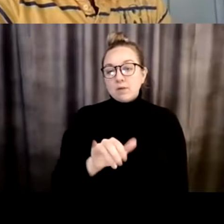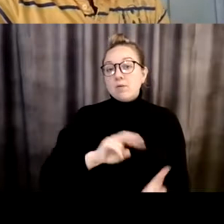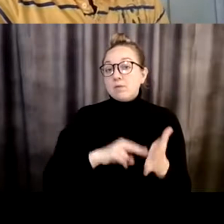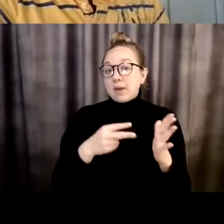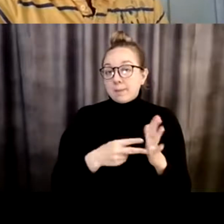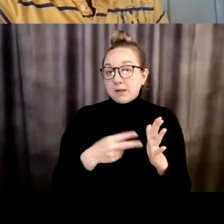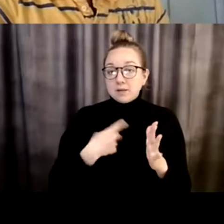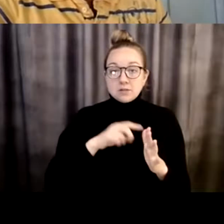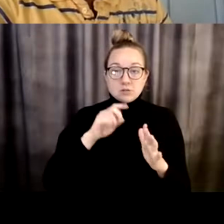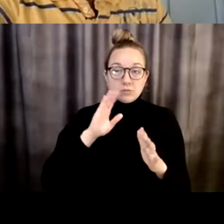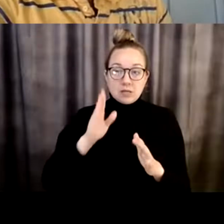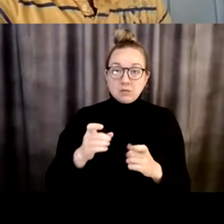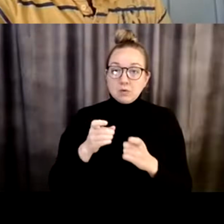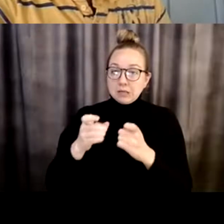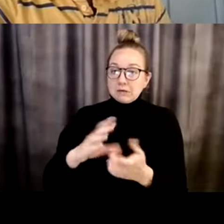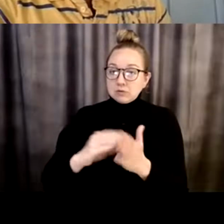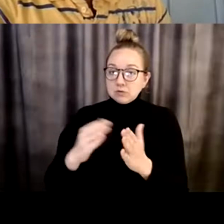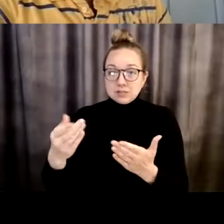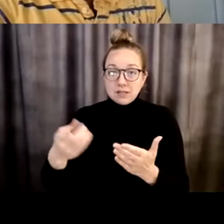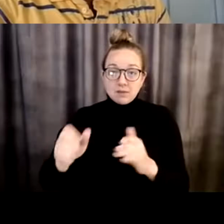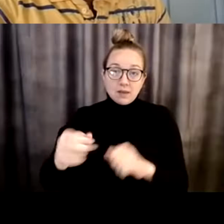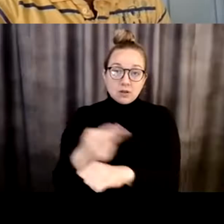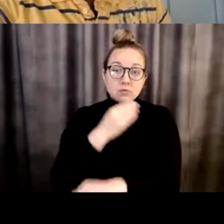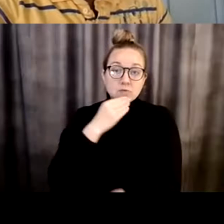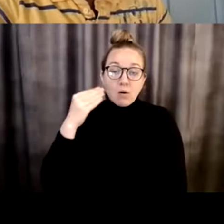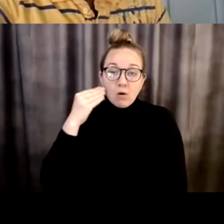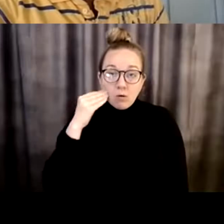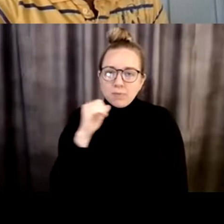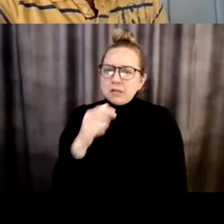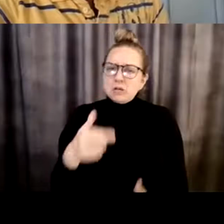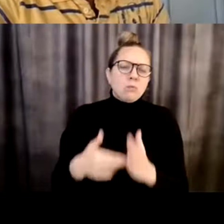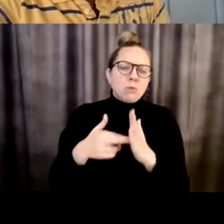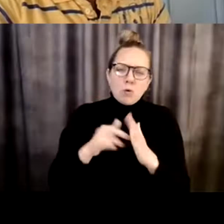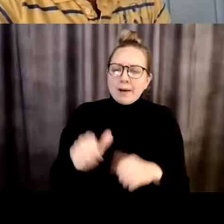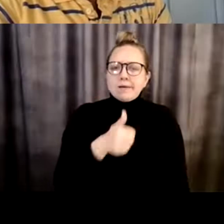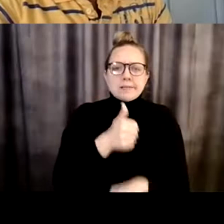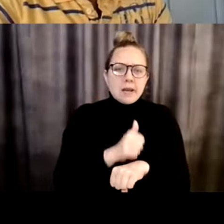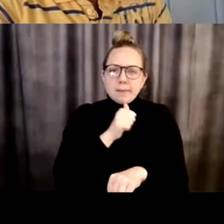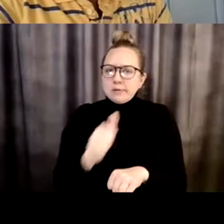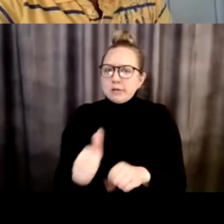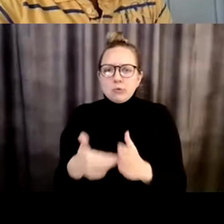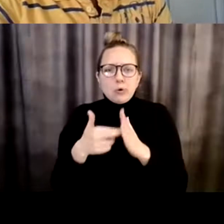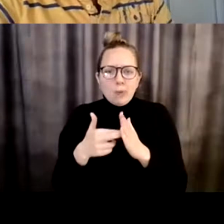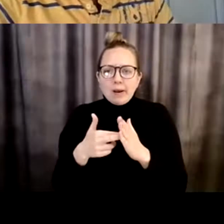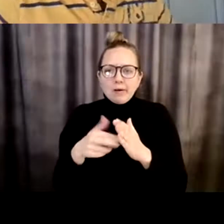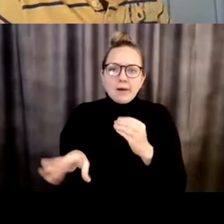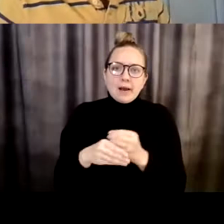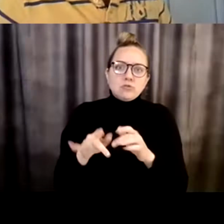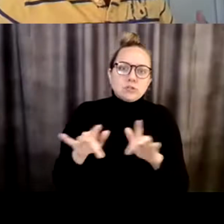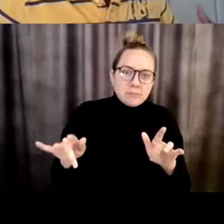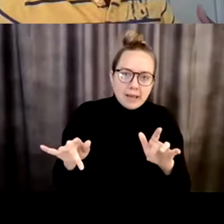played with virtual students at home that don't require materials, it doesn't require setup, it doesn't require additional spaces. And it